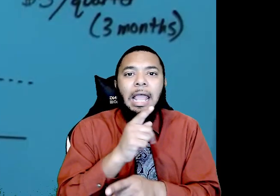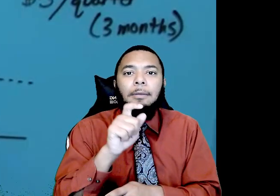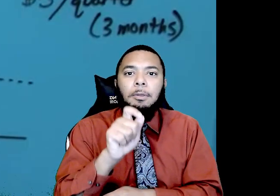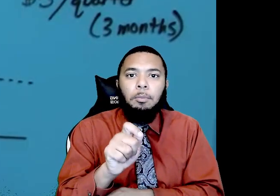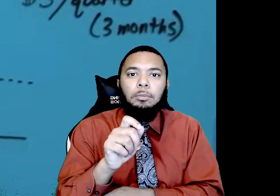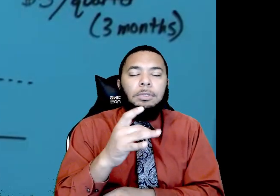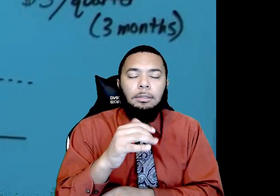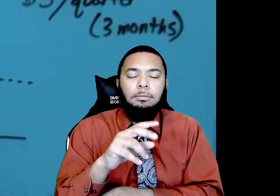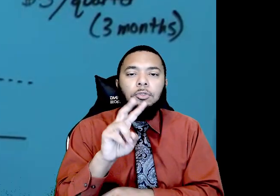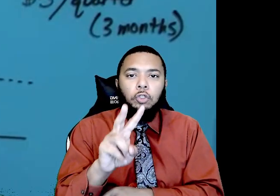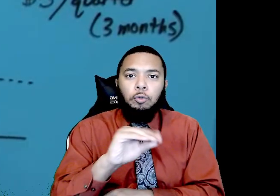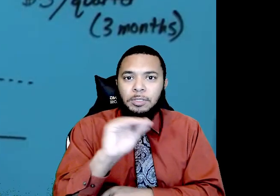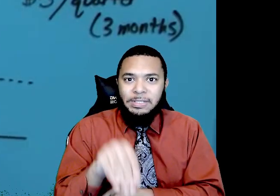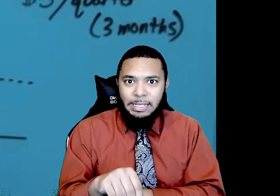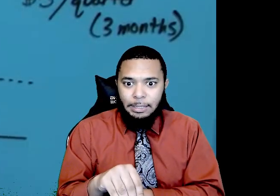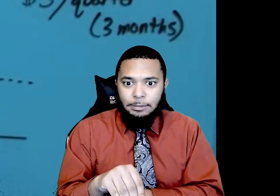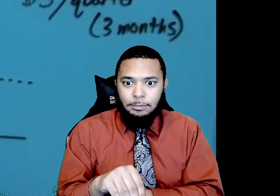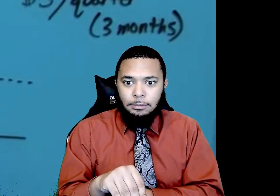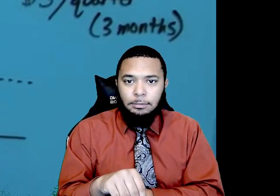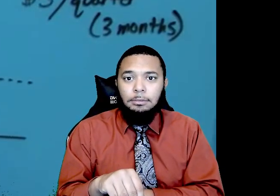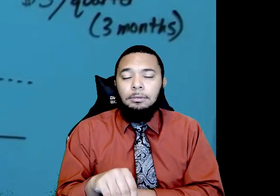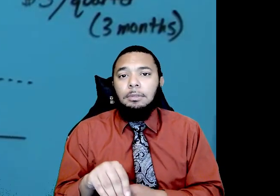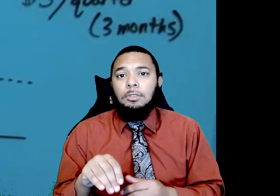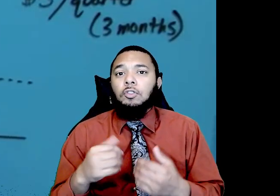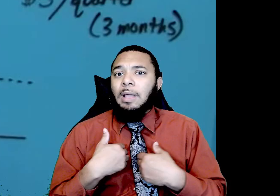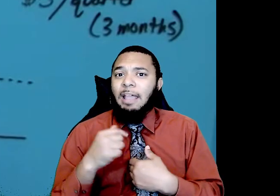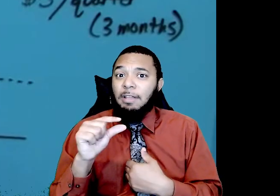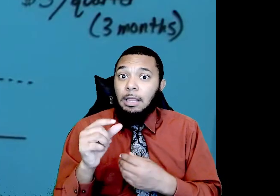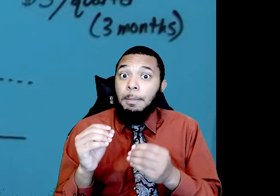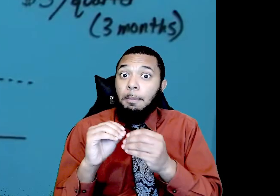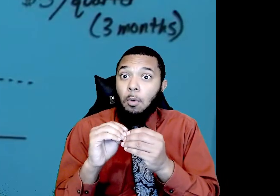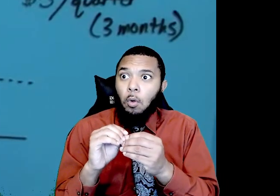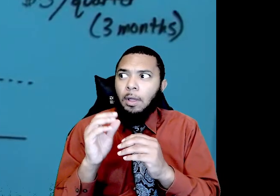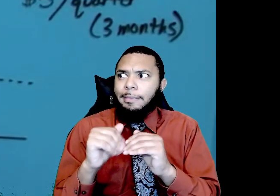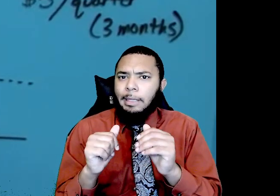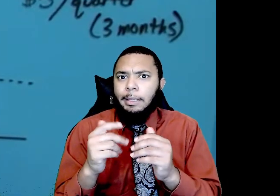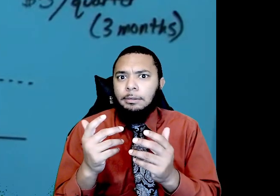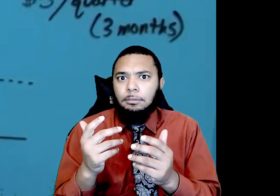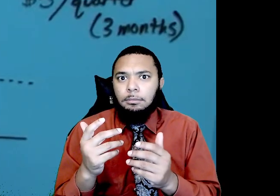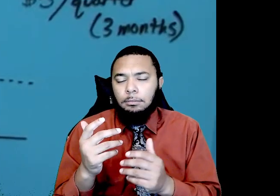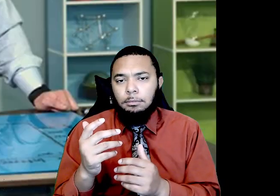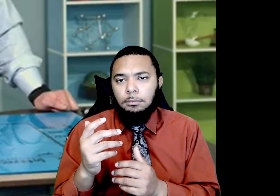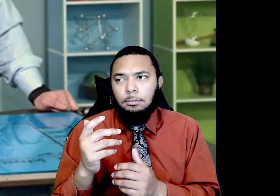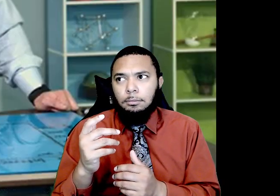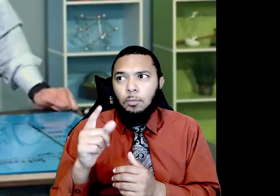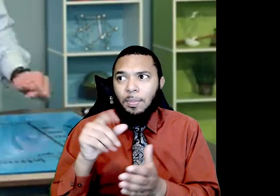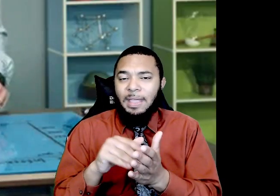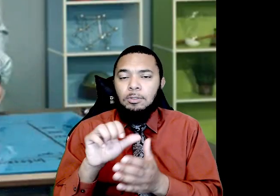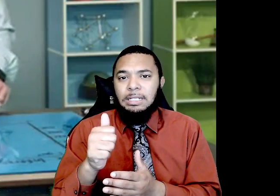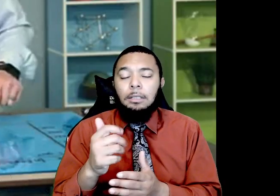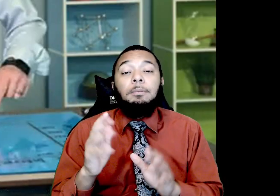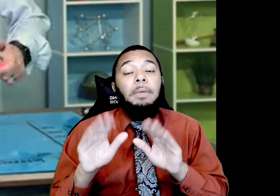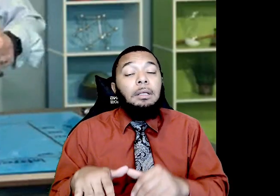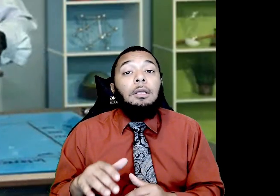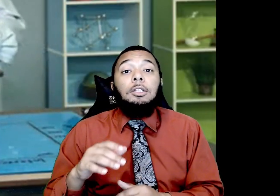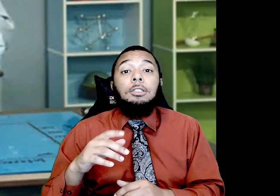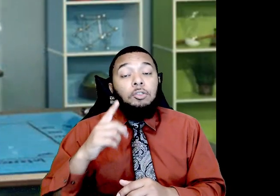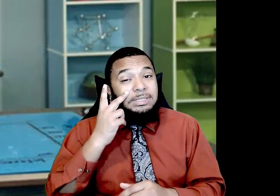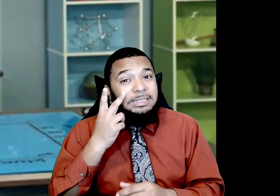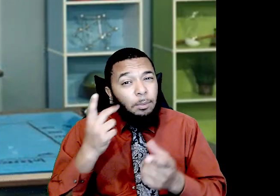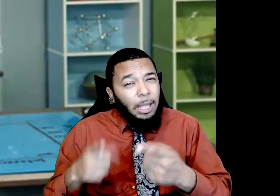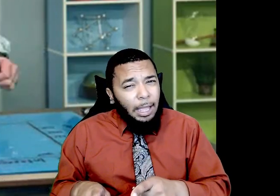bit more than $1,010, and you need to multiply that by 2%. So what's happening is